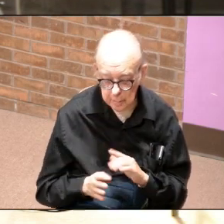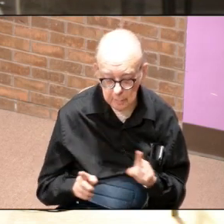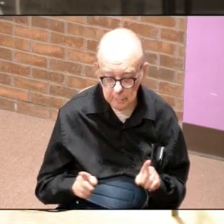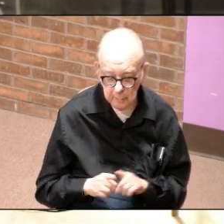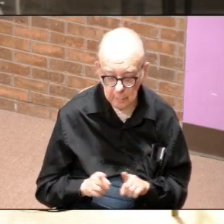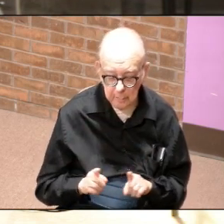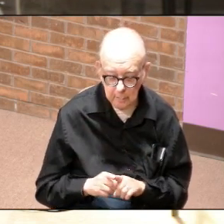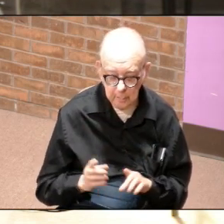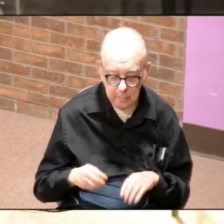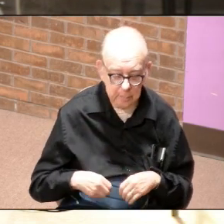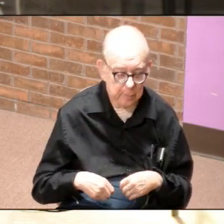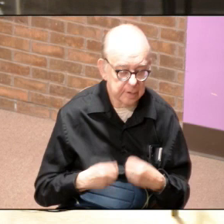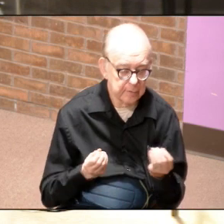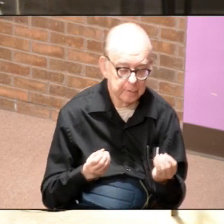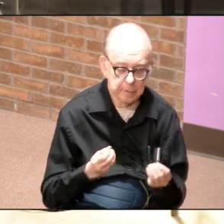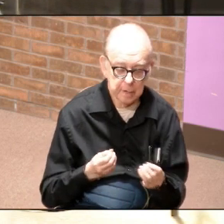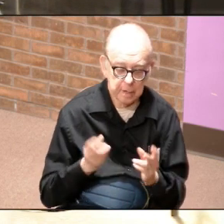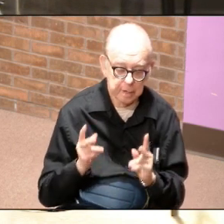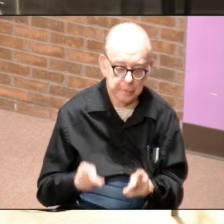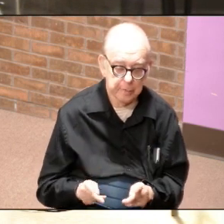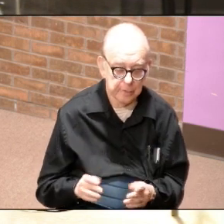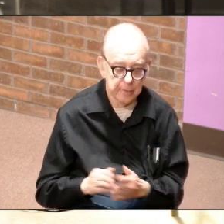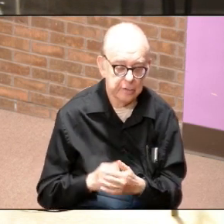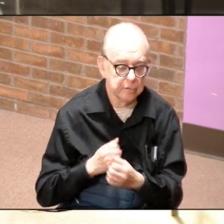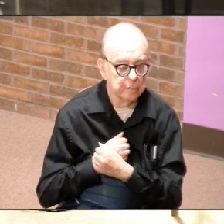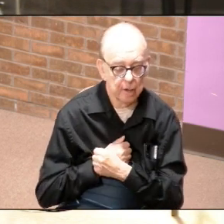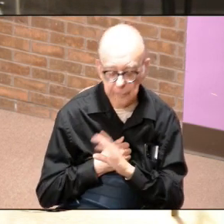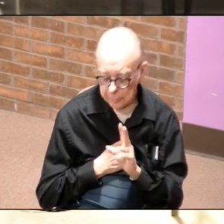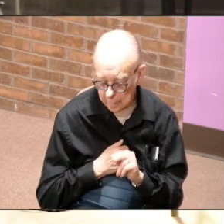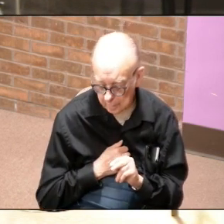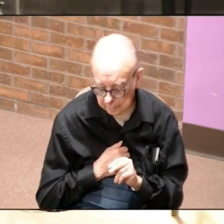is no giving up of anybody that we love.